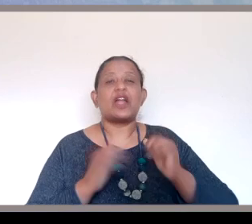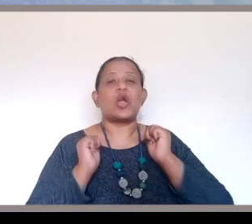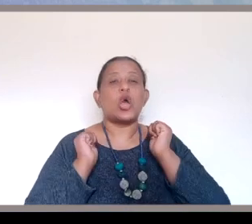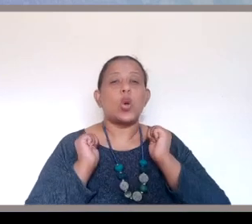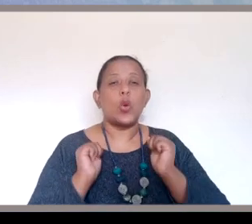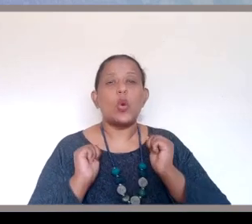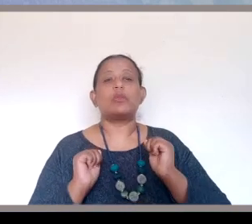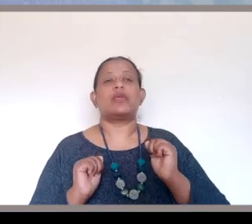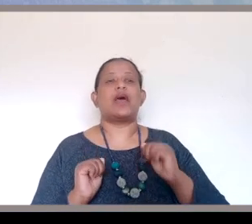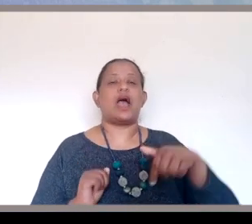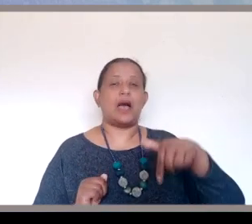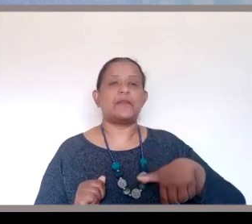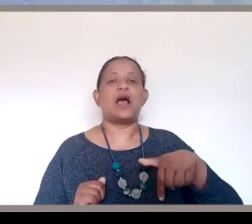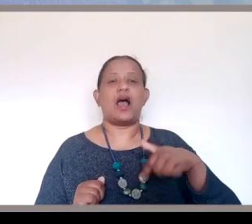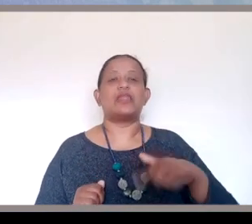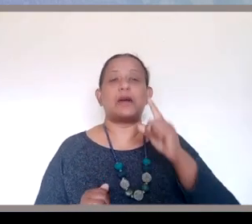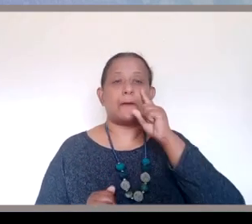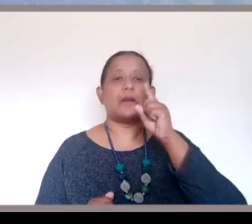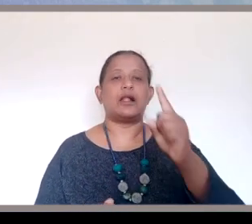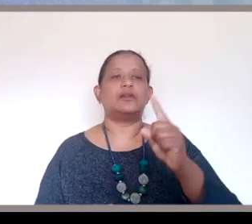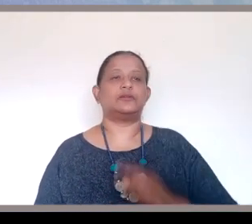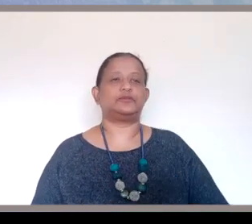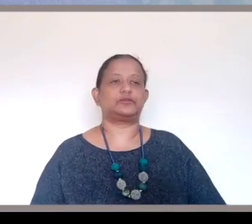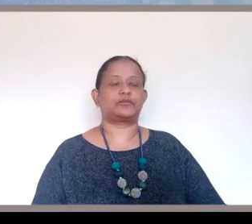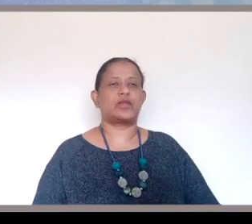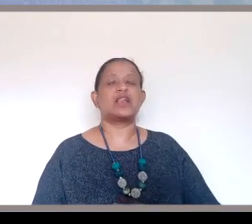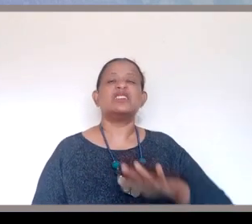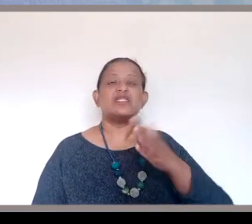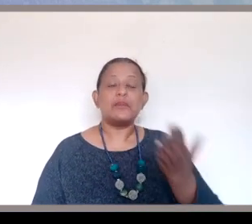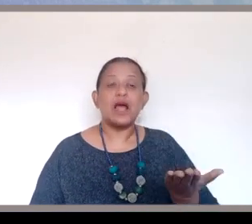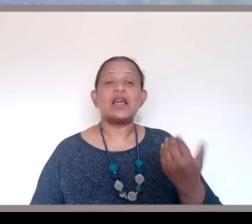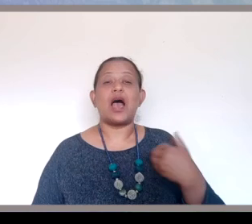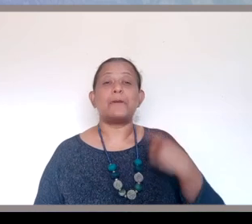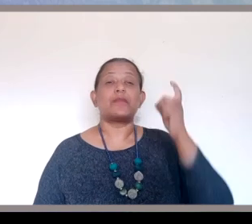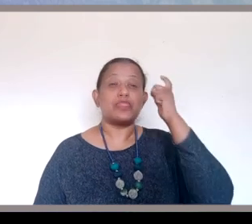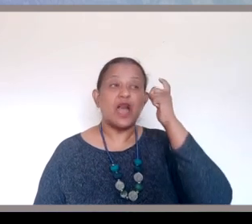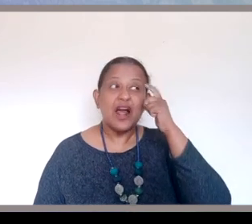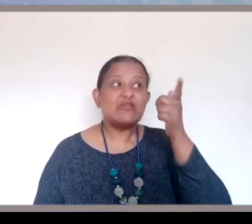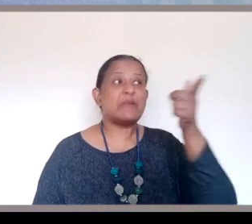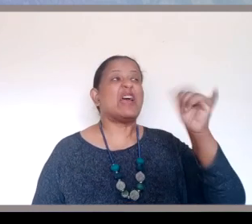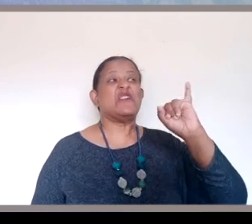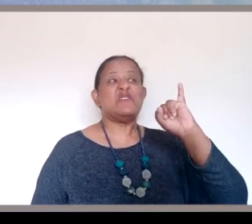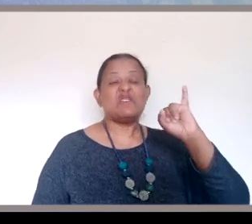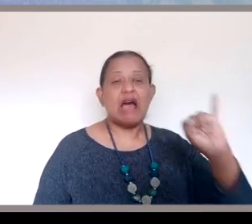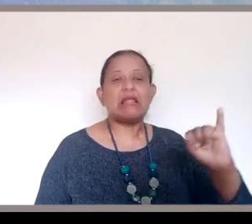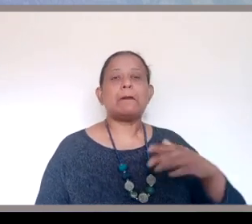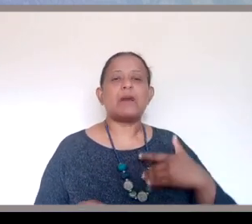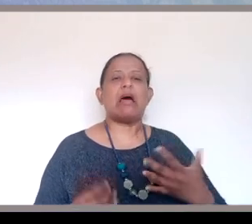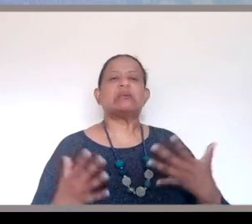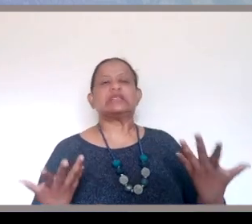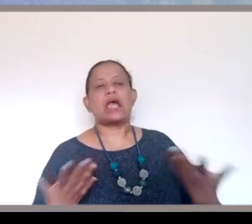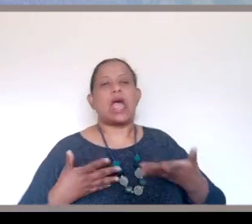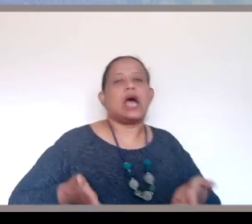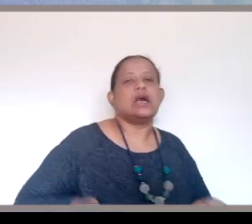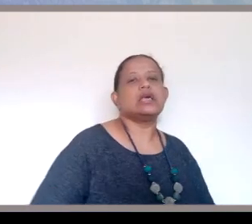face it. Sometimes, even when you know what's right to do, it's difficult to say no. You know, someone